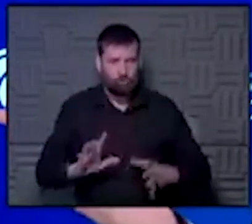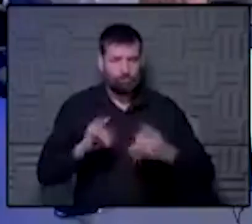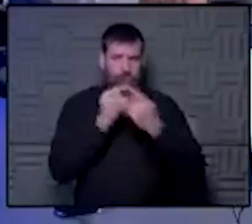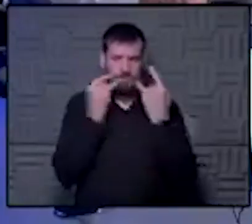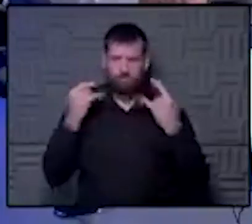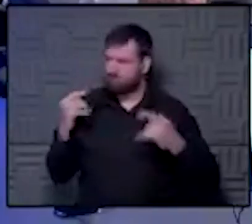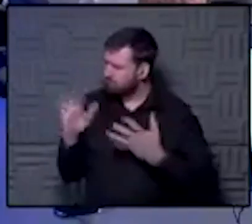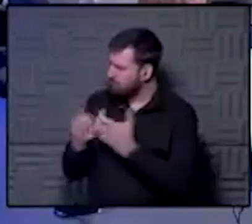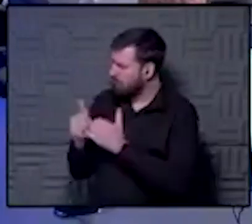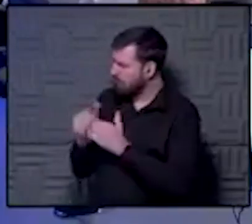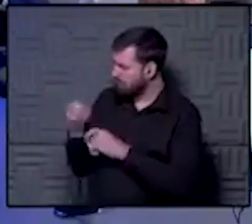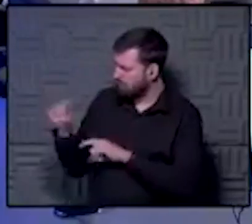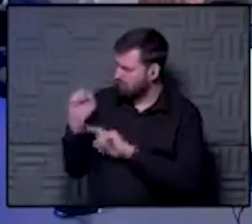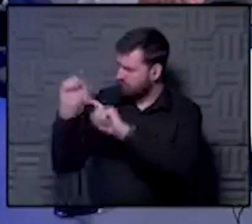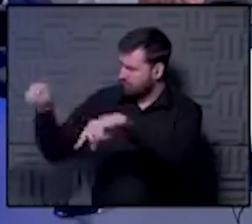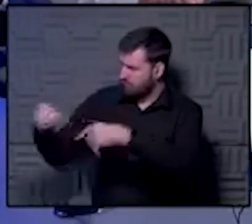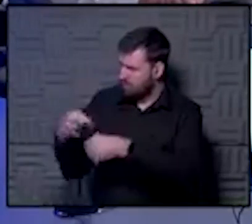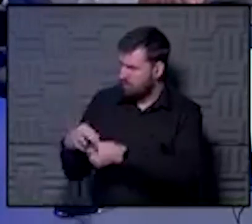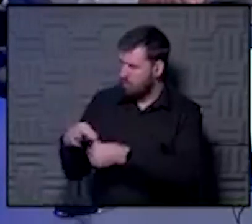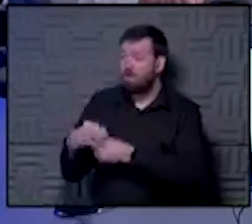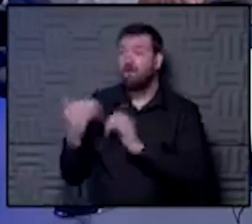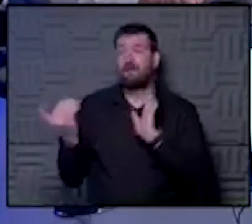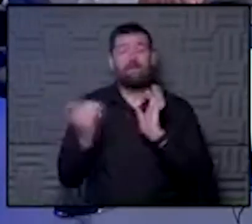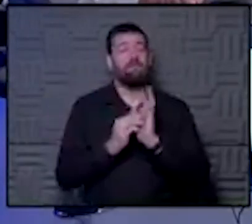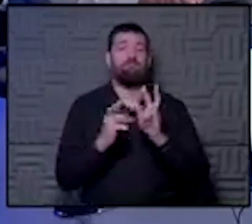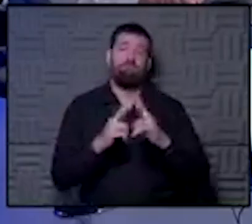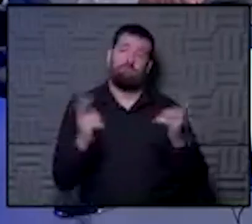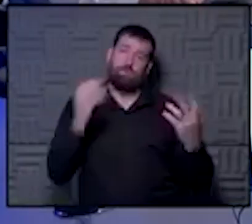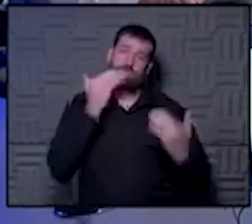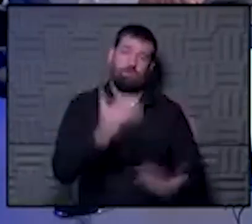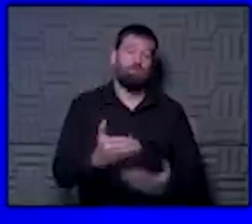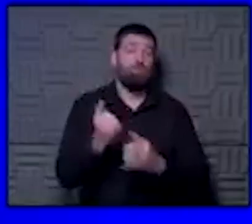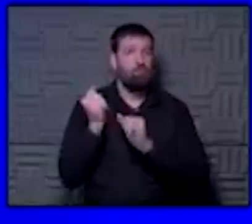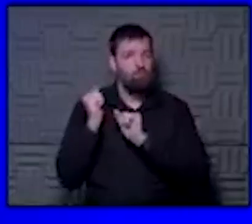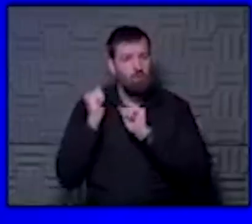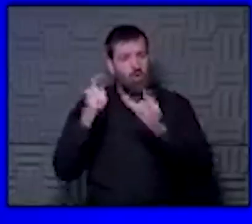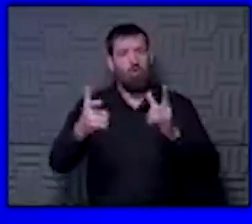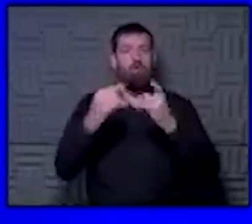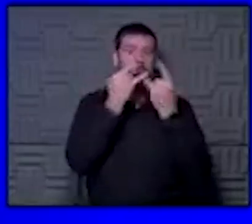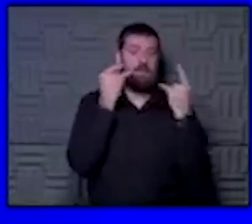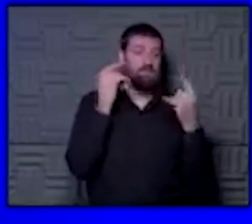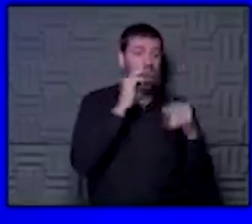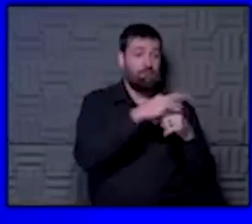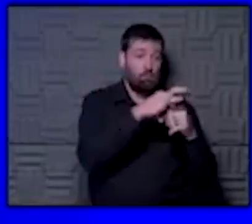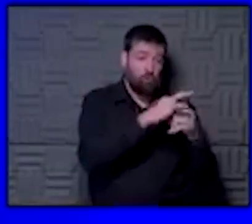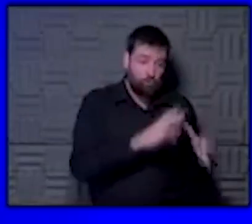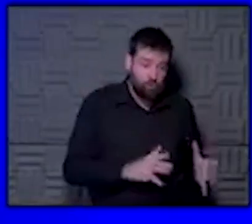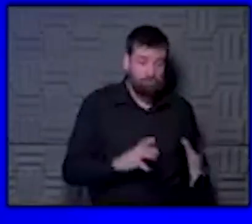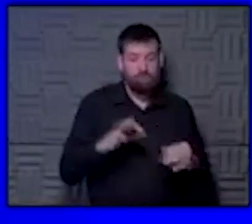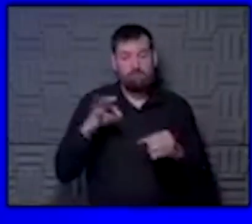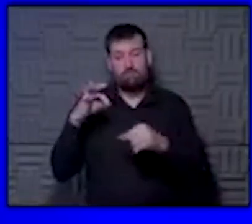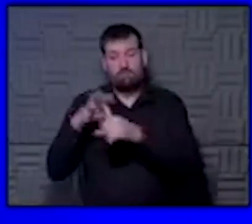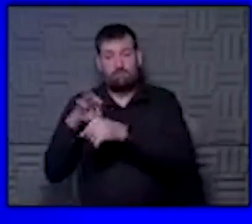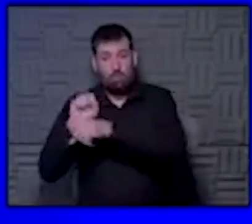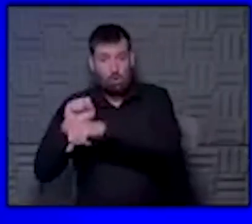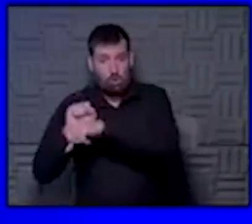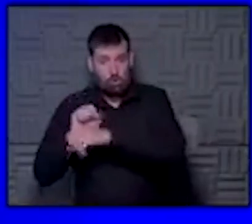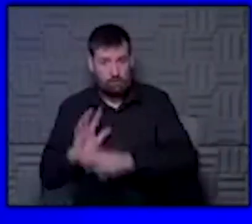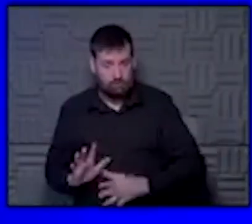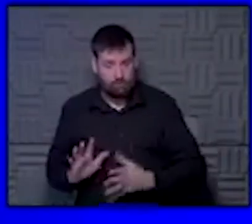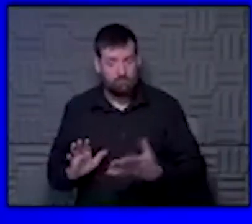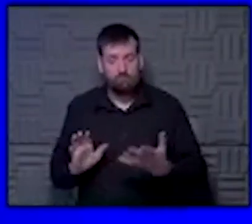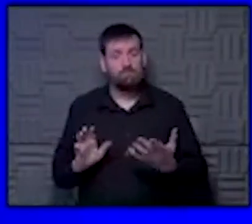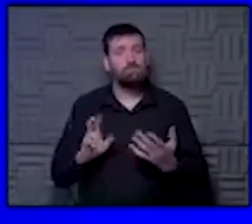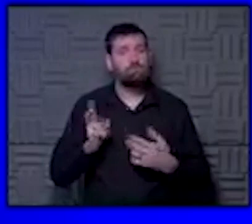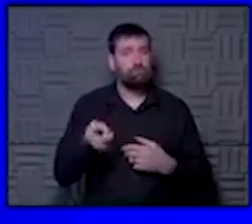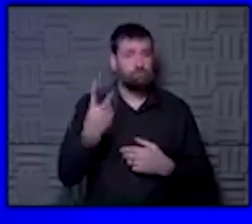differently? How was it when you went to vote? Yeah, so when I went, again, it was very good. Everybody had a mask, from the voters to the polling workers. There